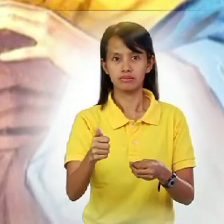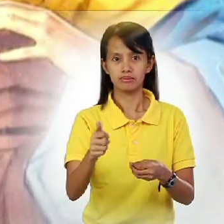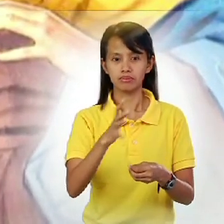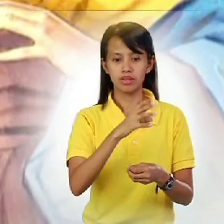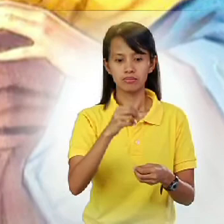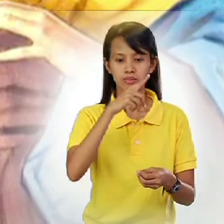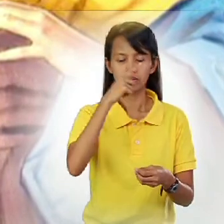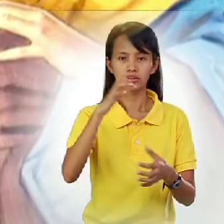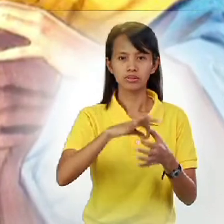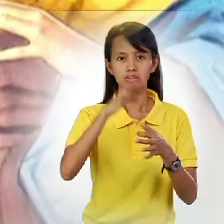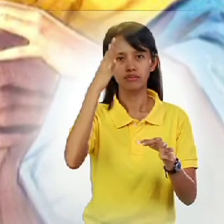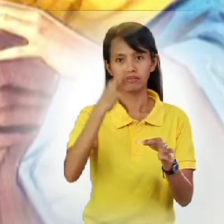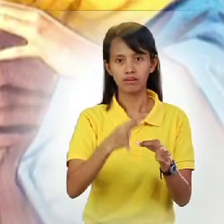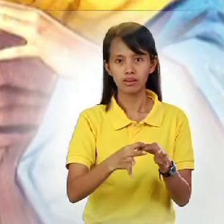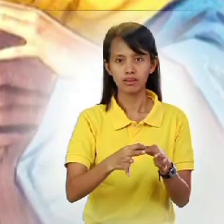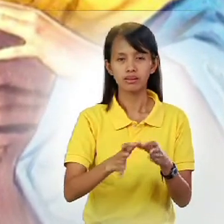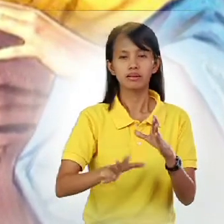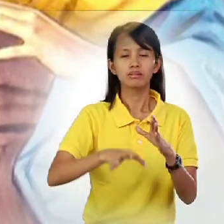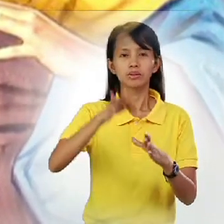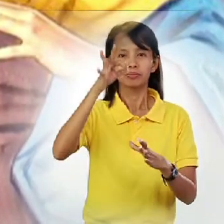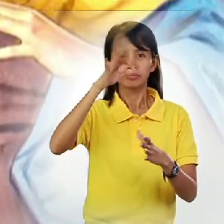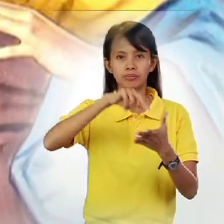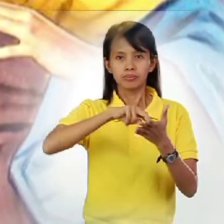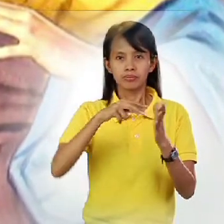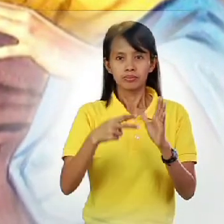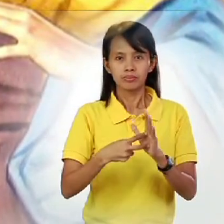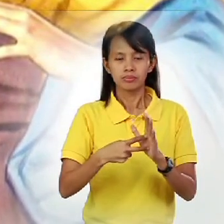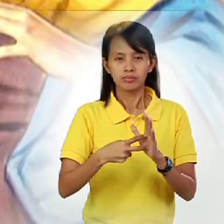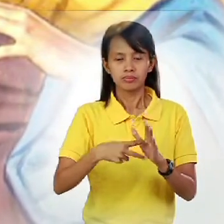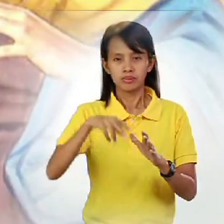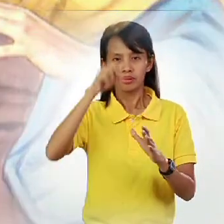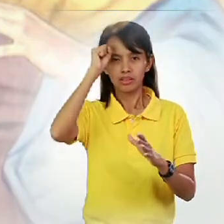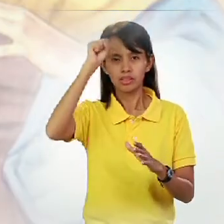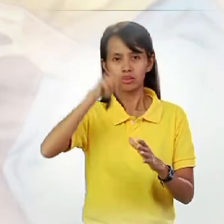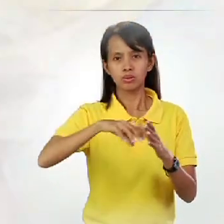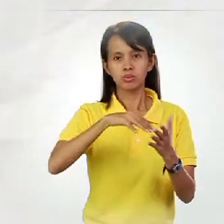faith, he found the meaning in his